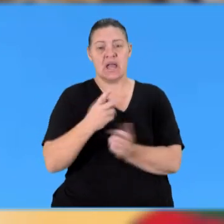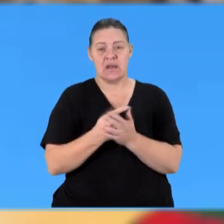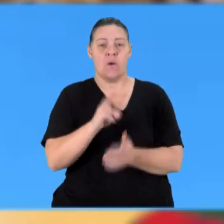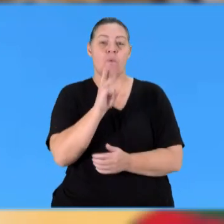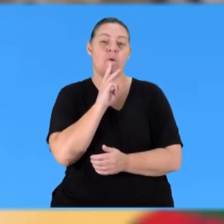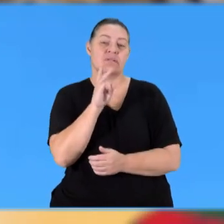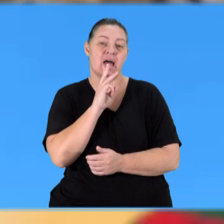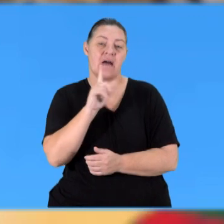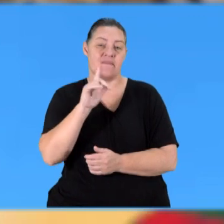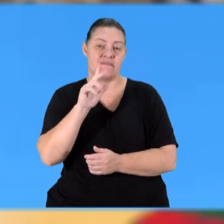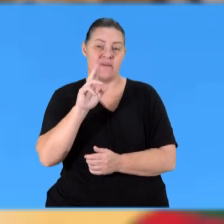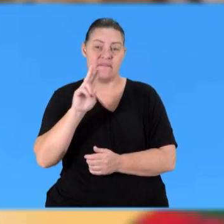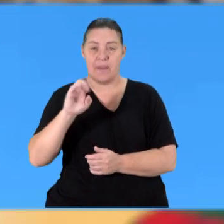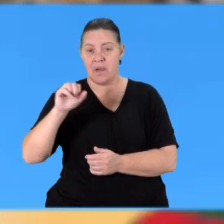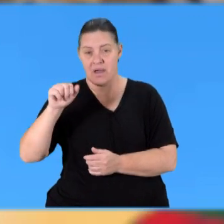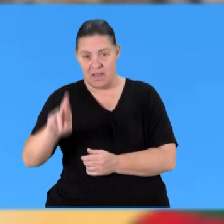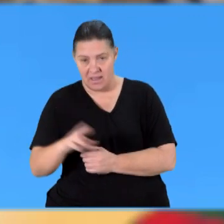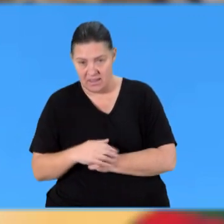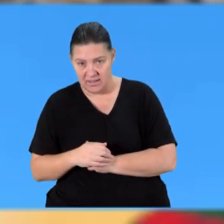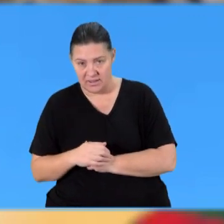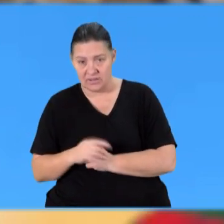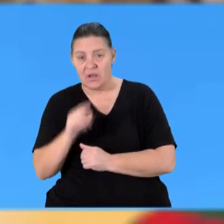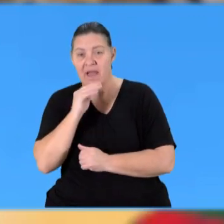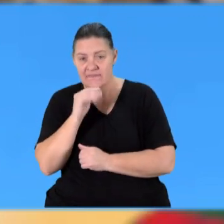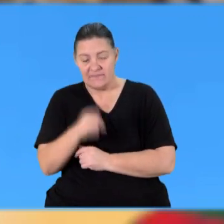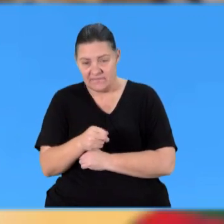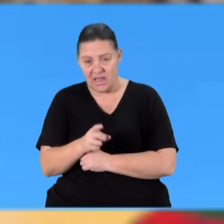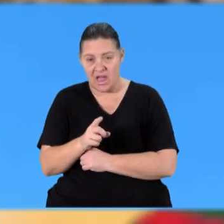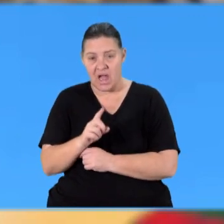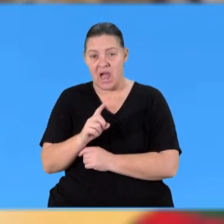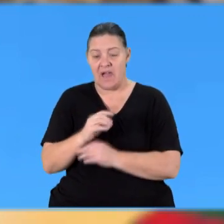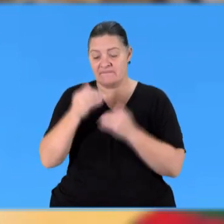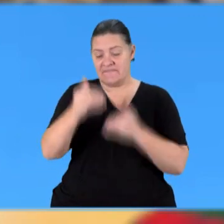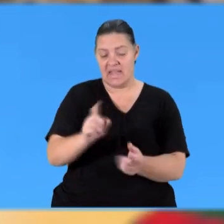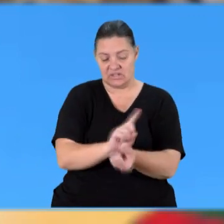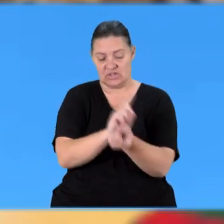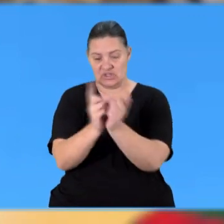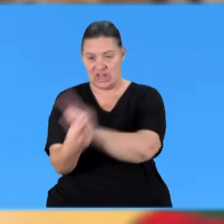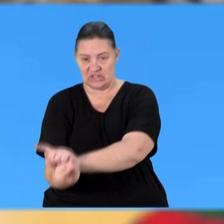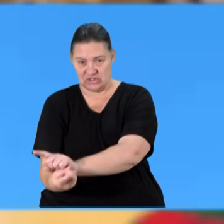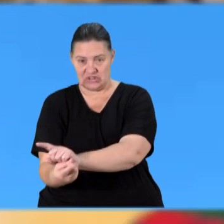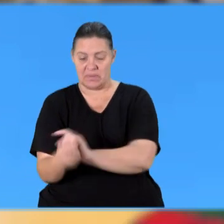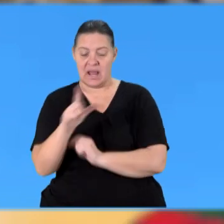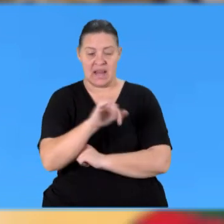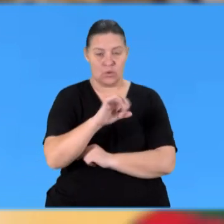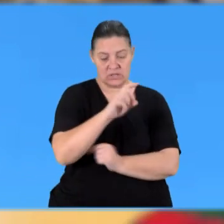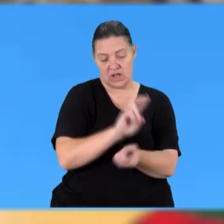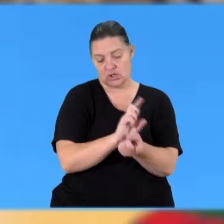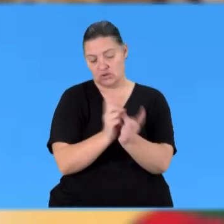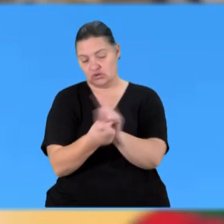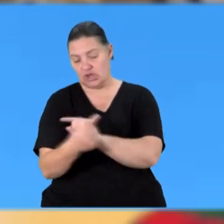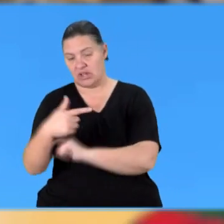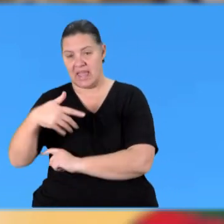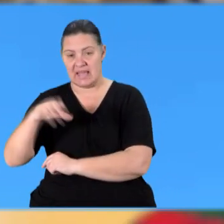that liquid into a water vapor. So we're going to do a phase change, where now the liquid is going to turn